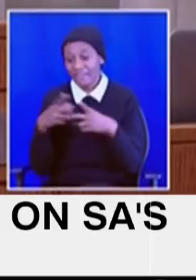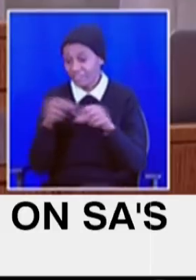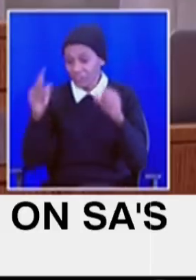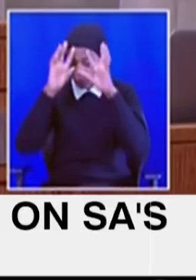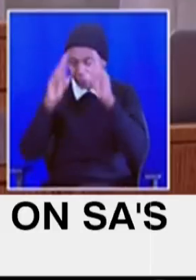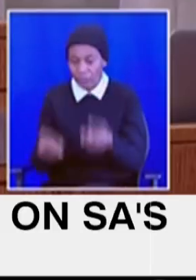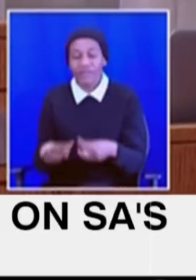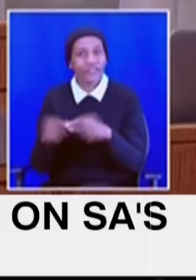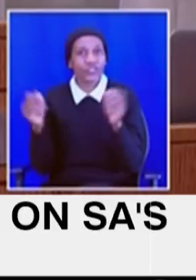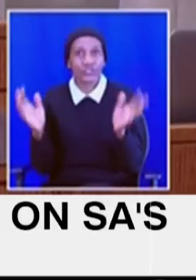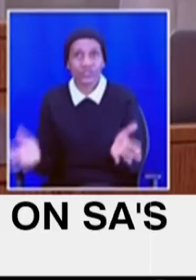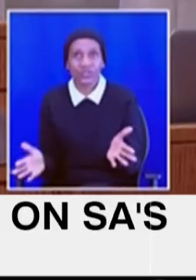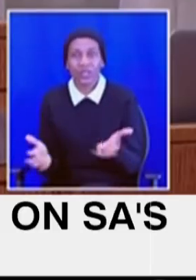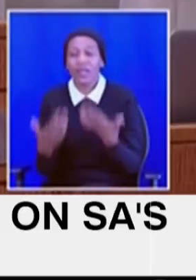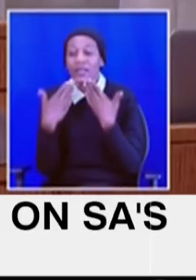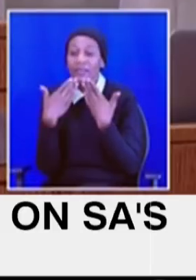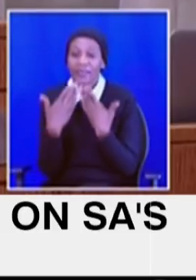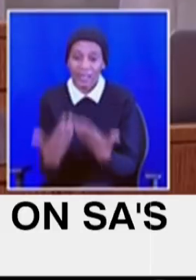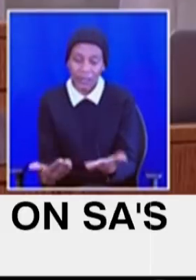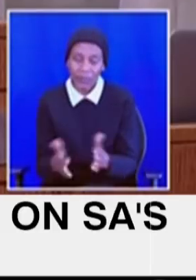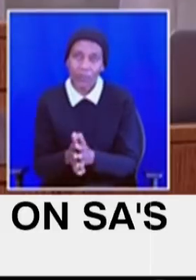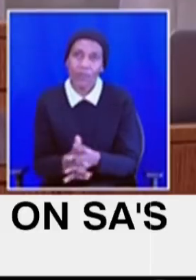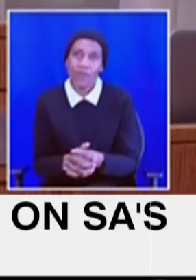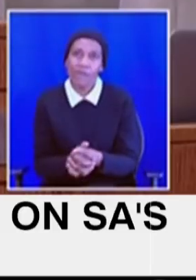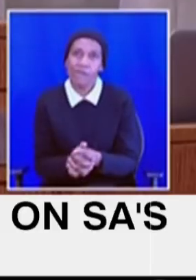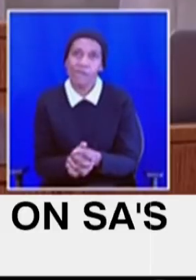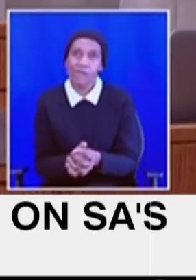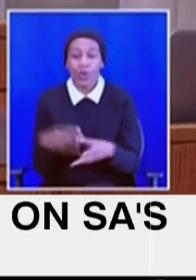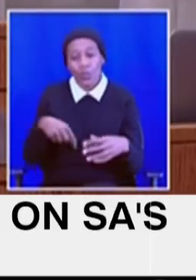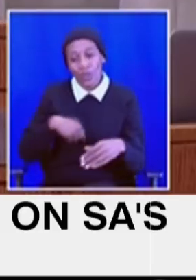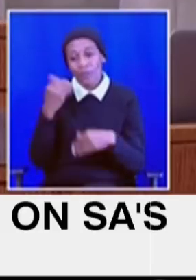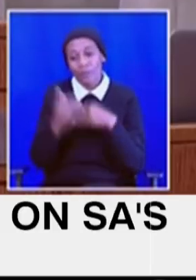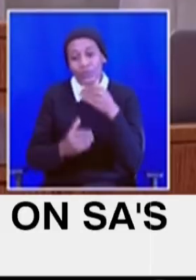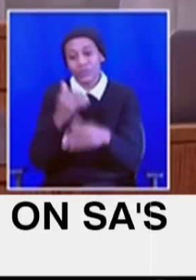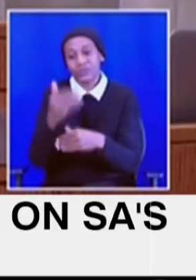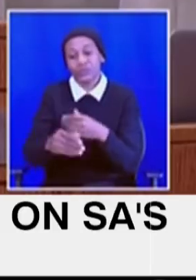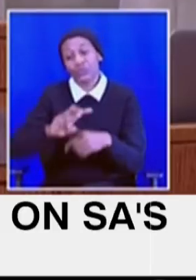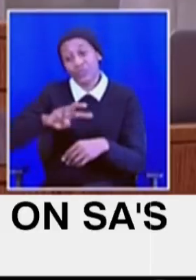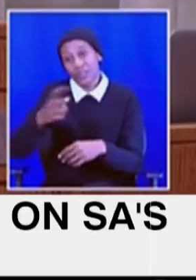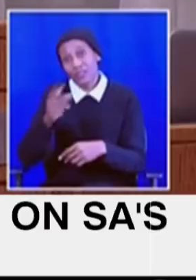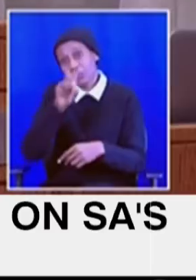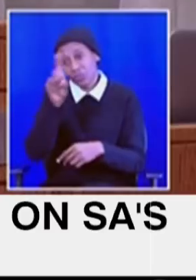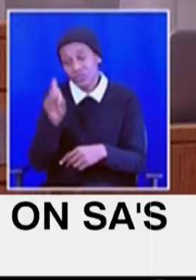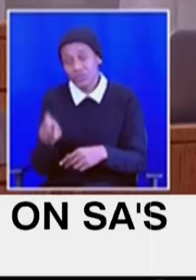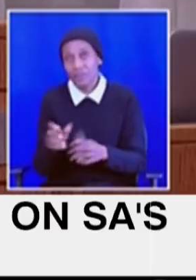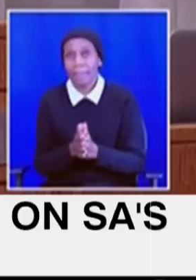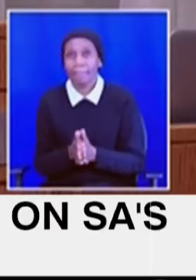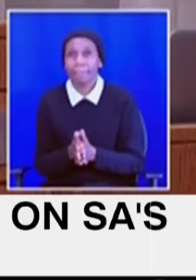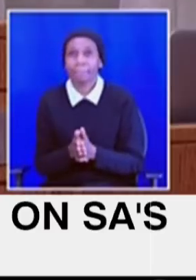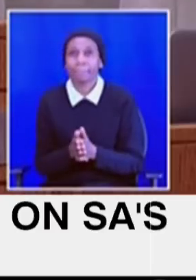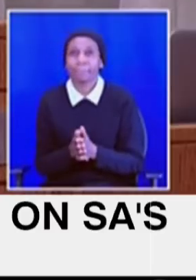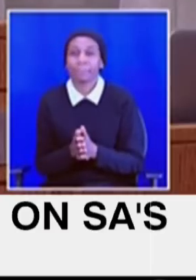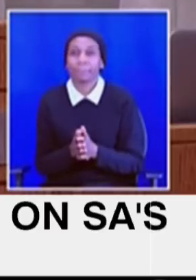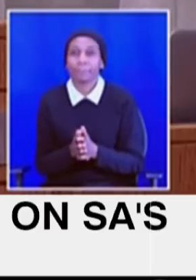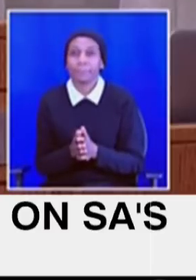point of order. Thank you very much. We'll proceed to the next question.